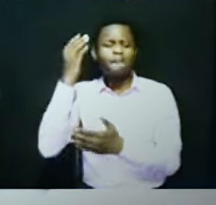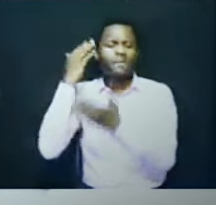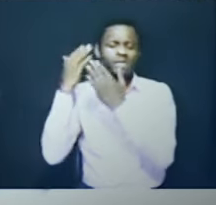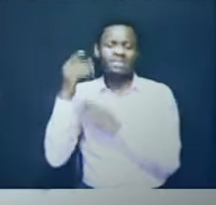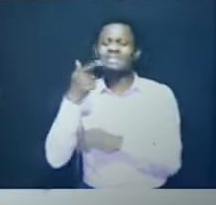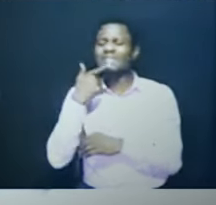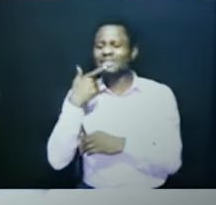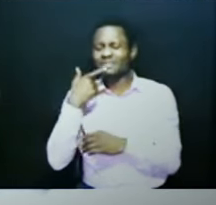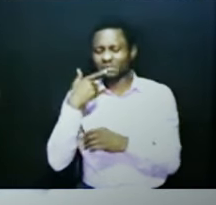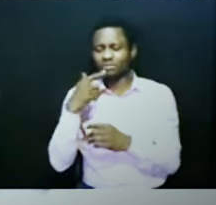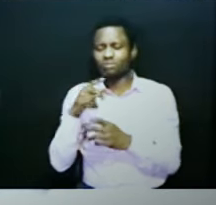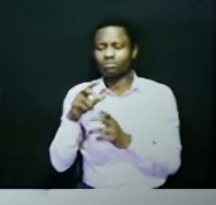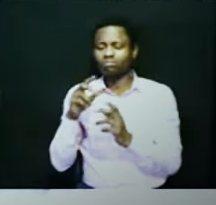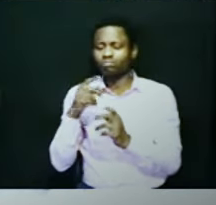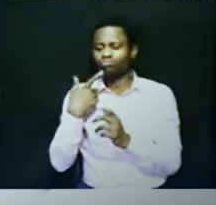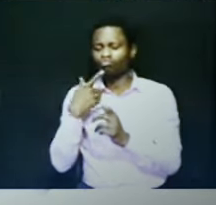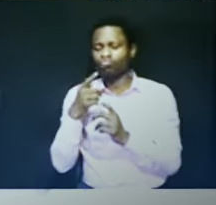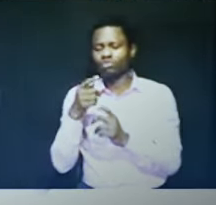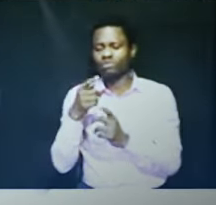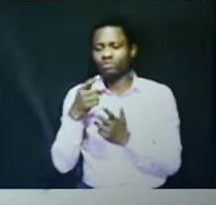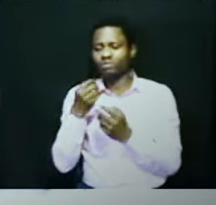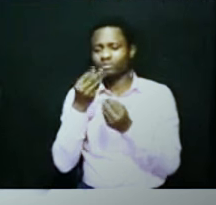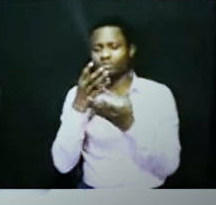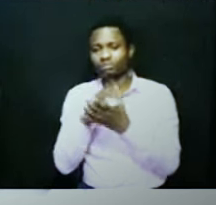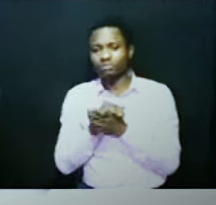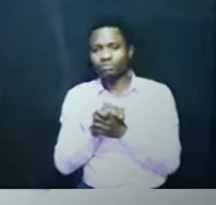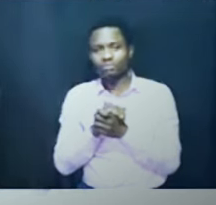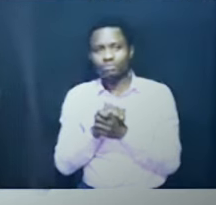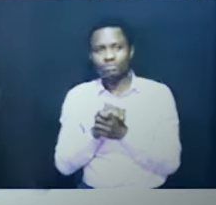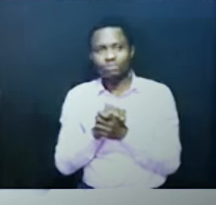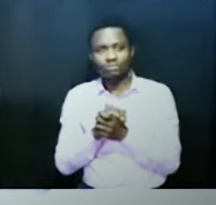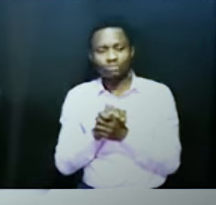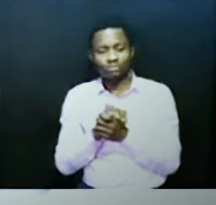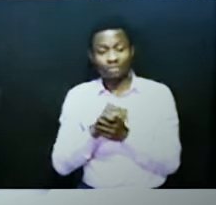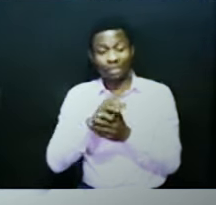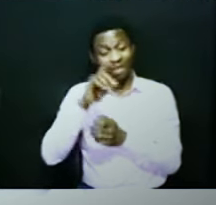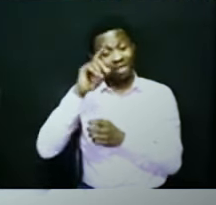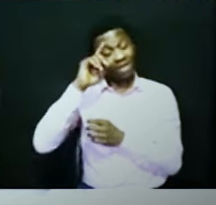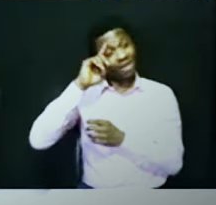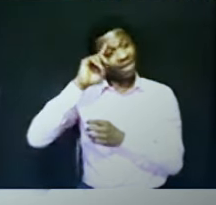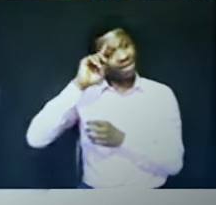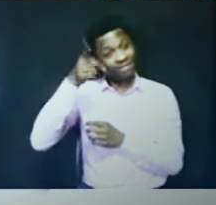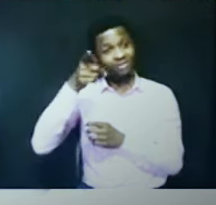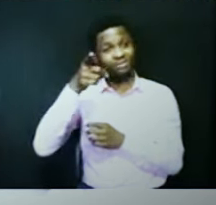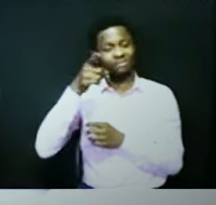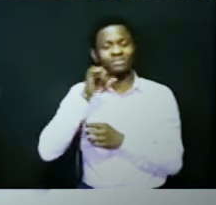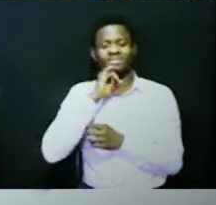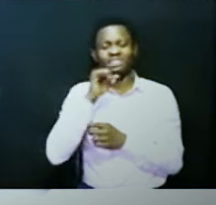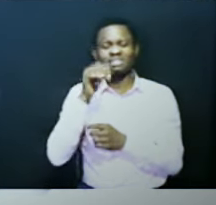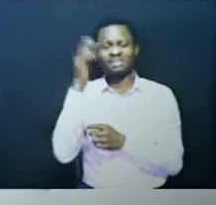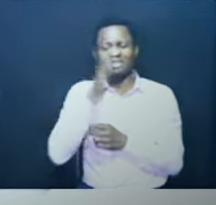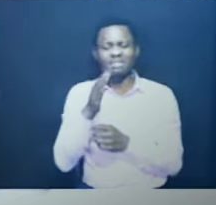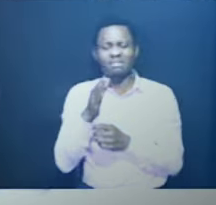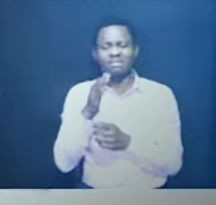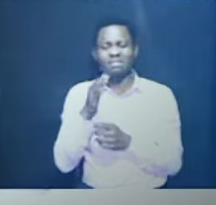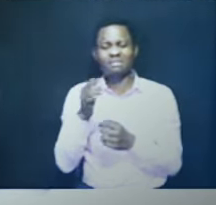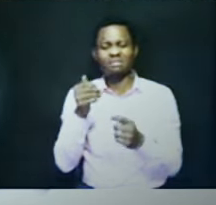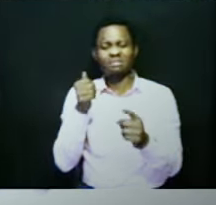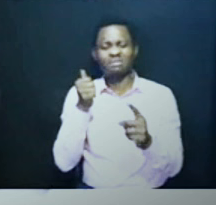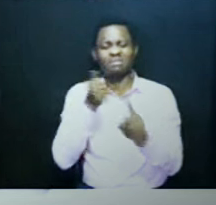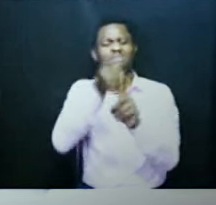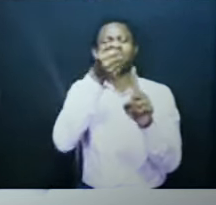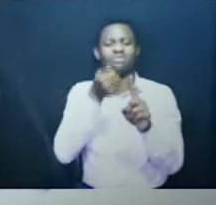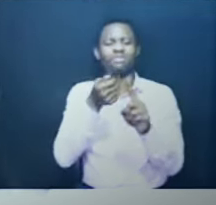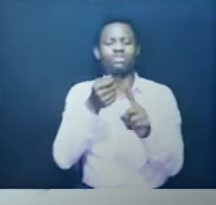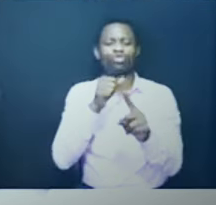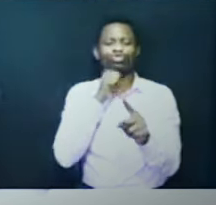power or cancer me na me pese me siso. Excellence is never an accident. You don't stumble